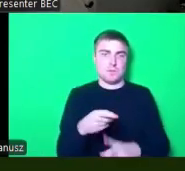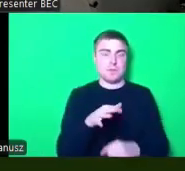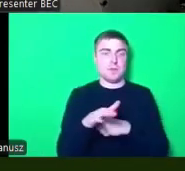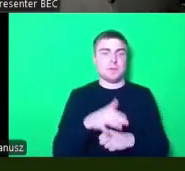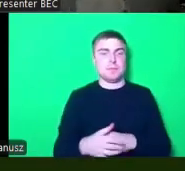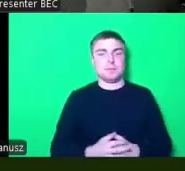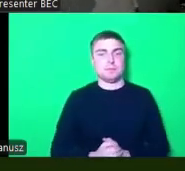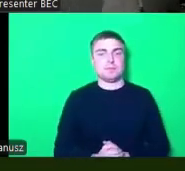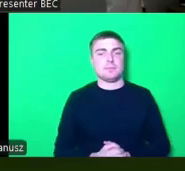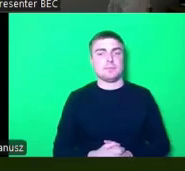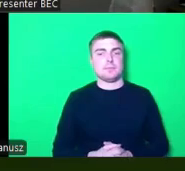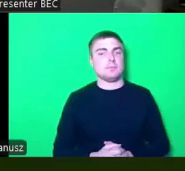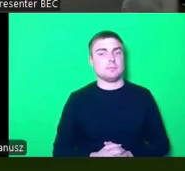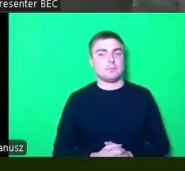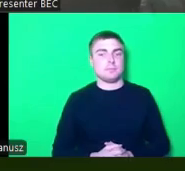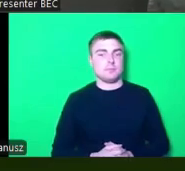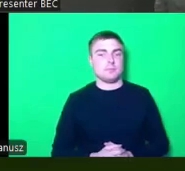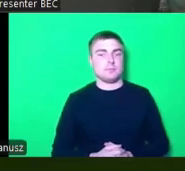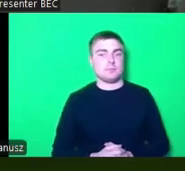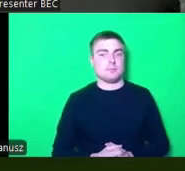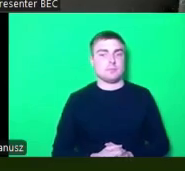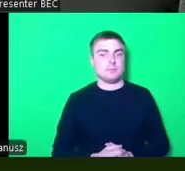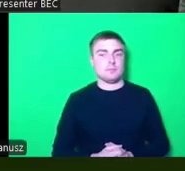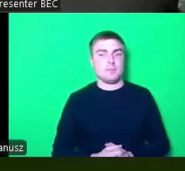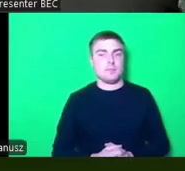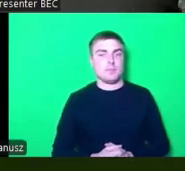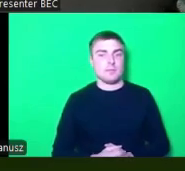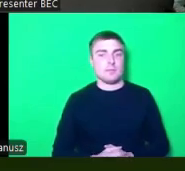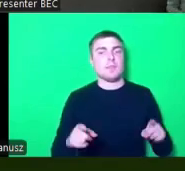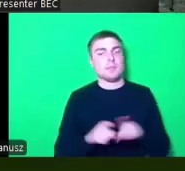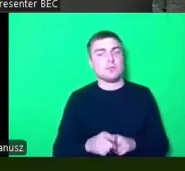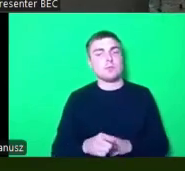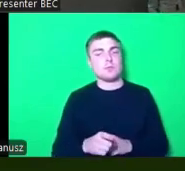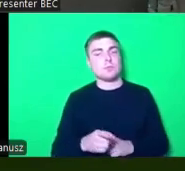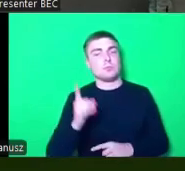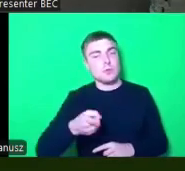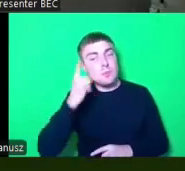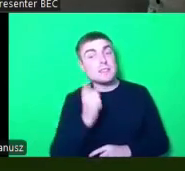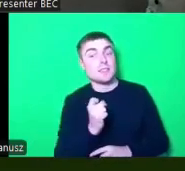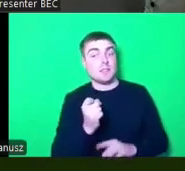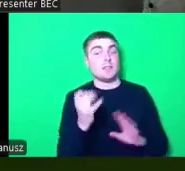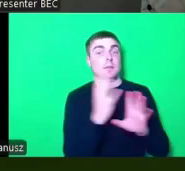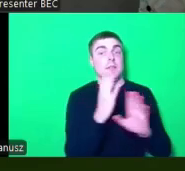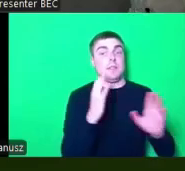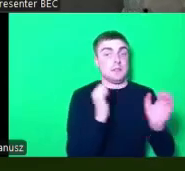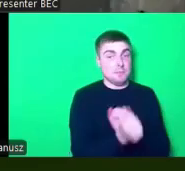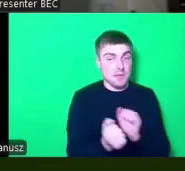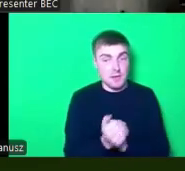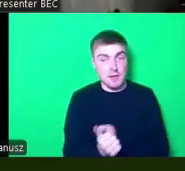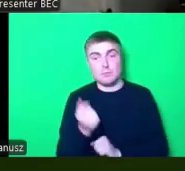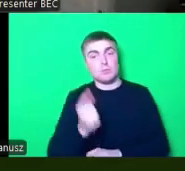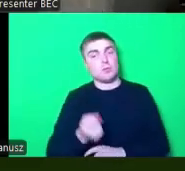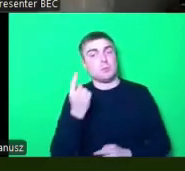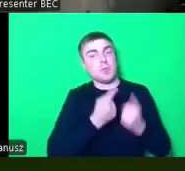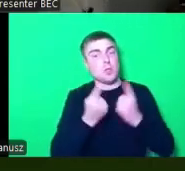take really into account what is happening with climate change and consider the options of assisted migration in plantations